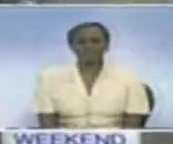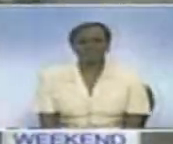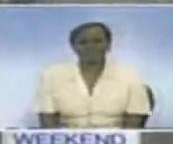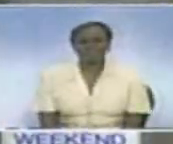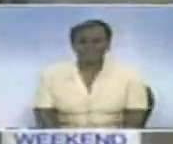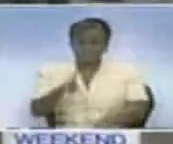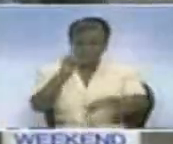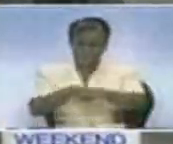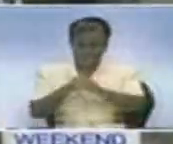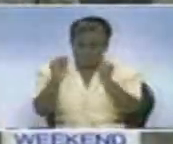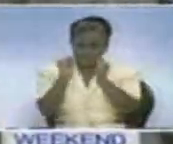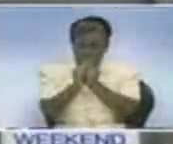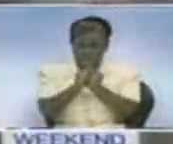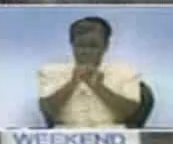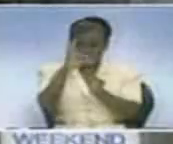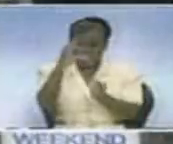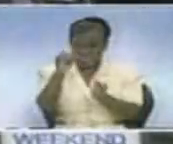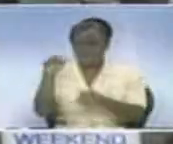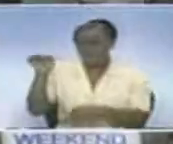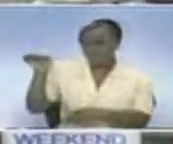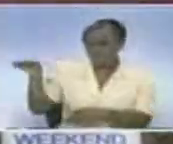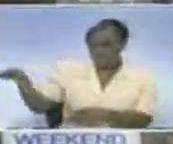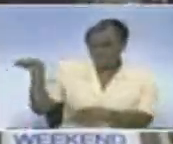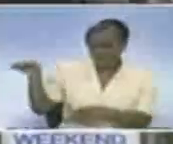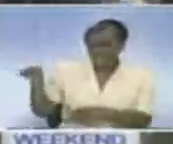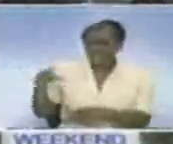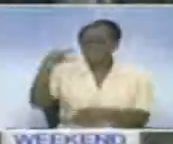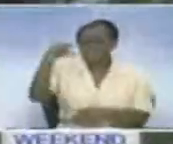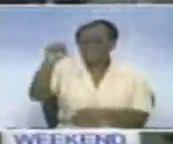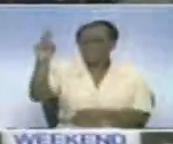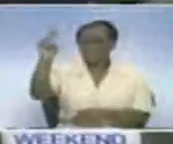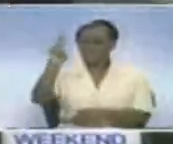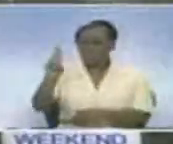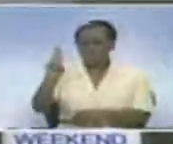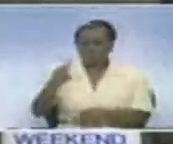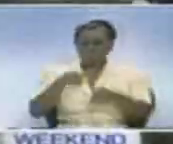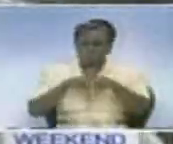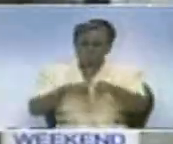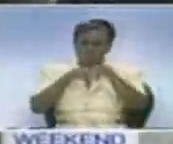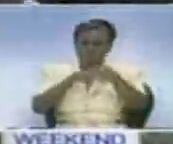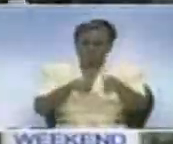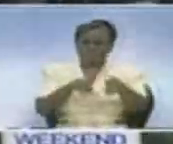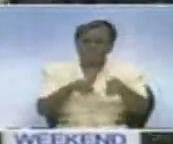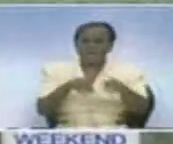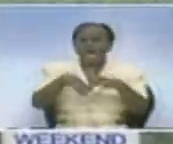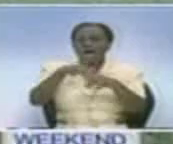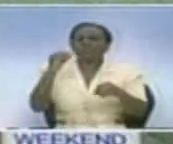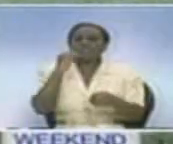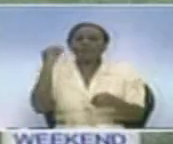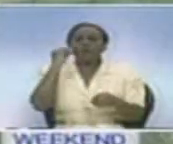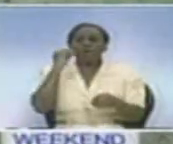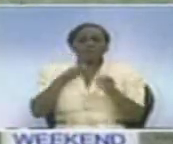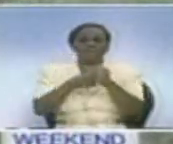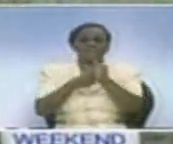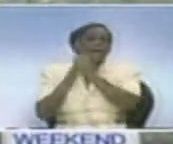At about 10:30 in the morning, a contingent of heavily armed GSU officers led their colleagues who had camped outside Mine Njenga's farm